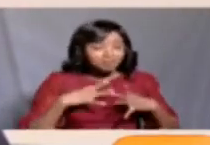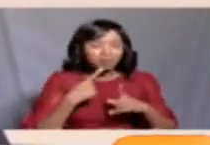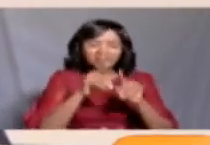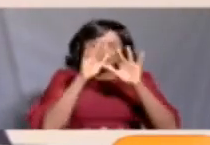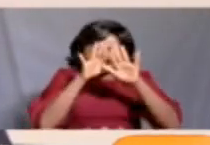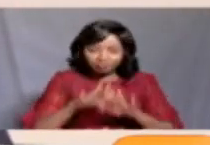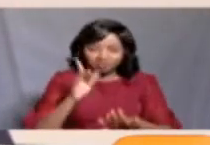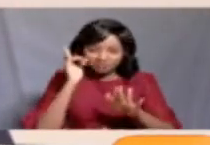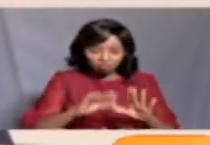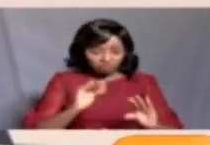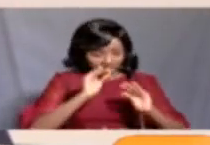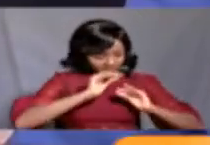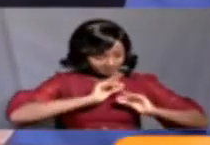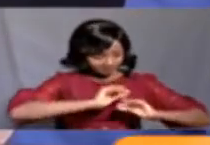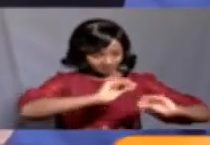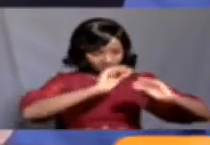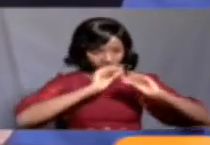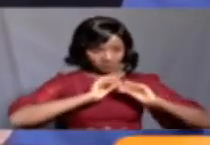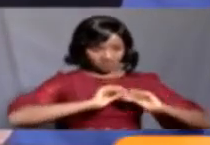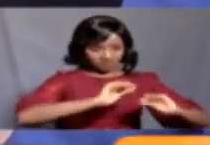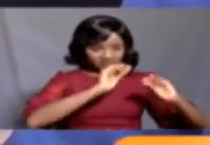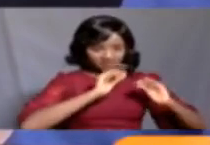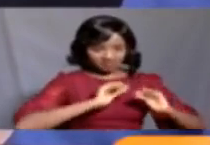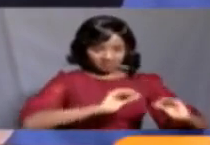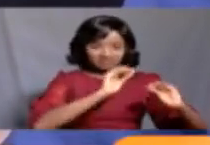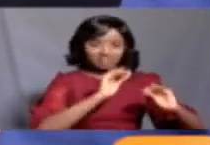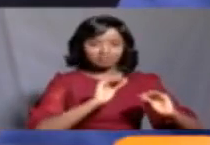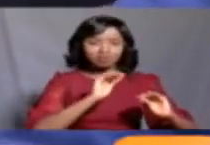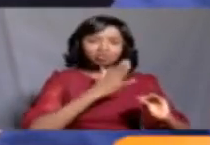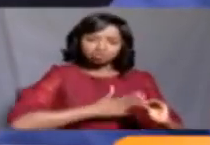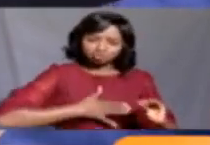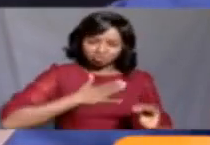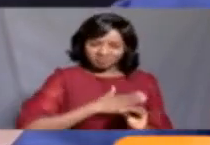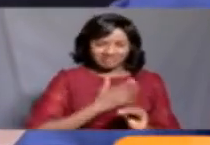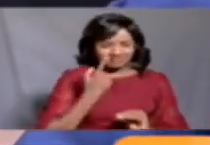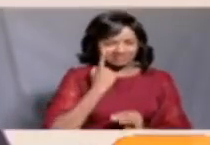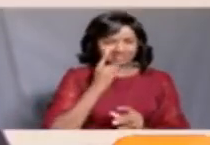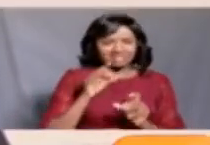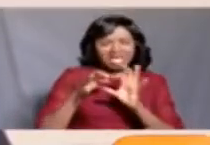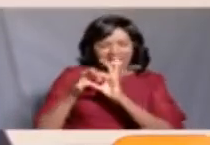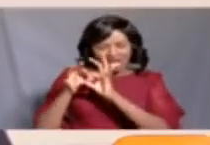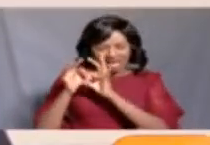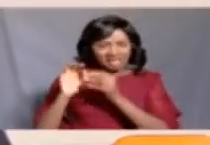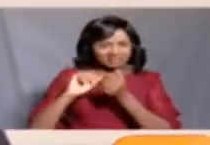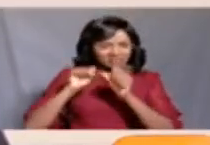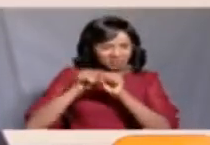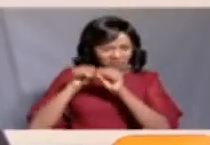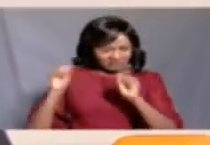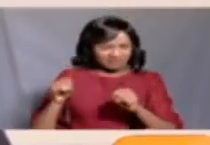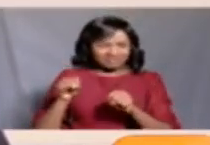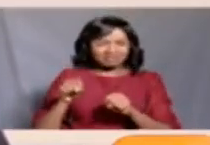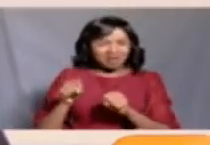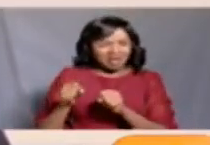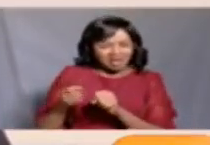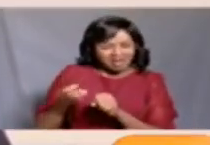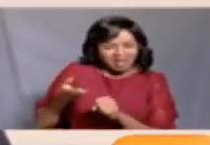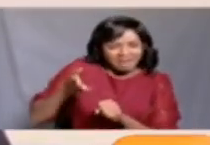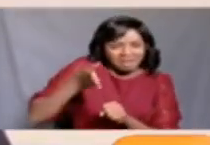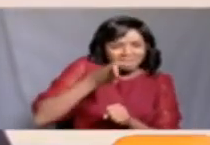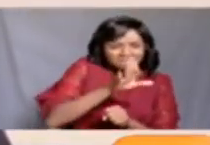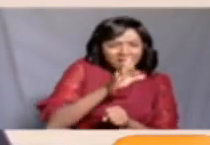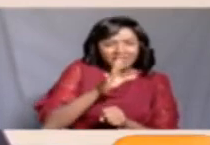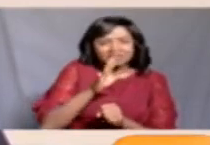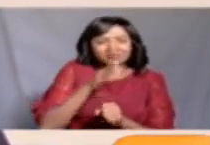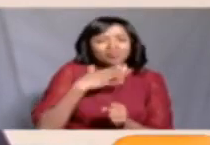able to refer through their cultural systems to a psychologist or mental health professional, that has more credence